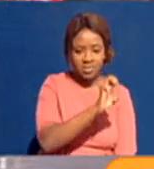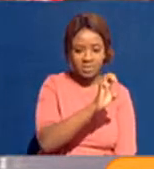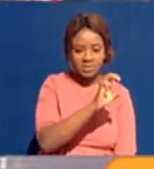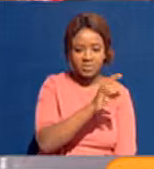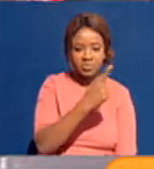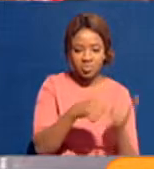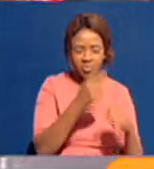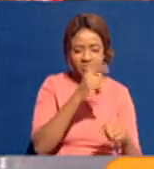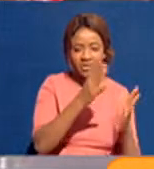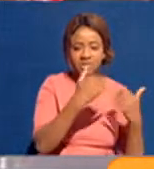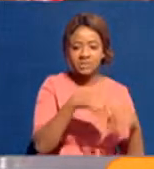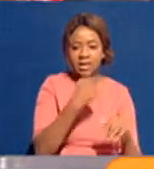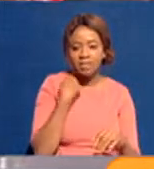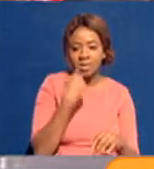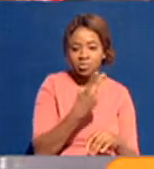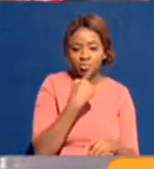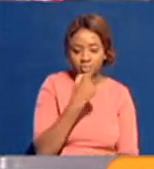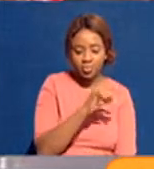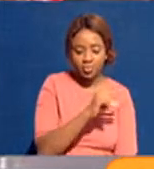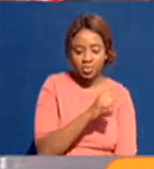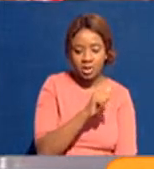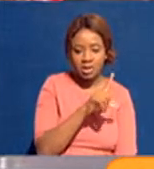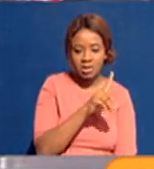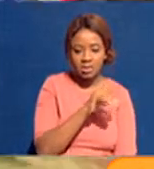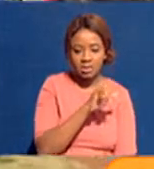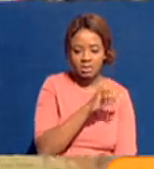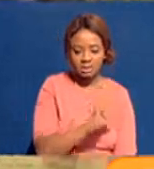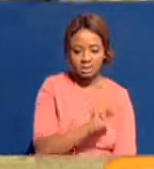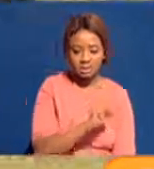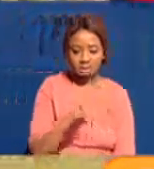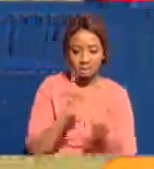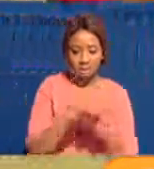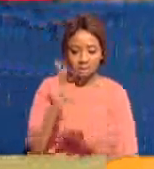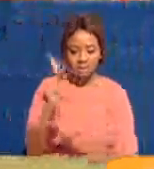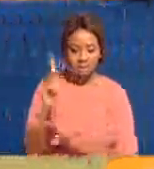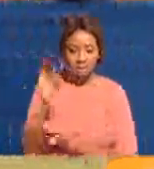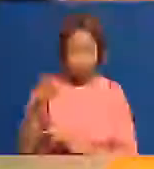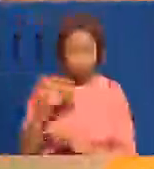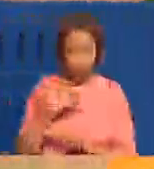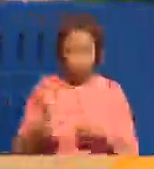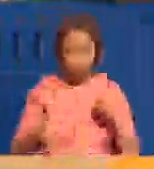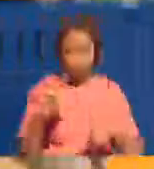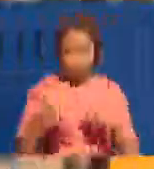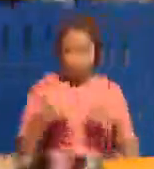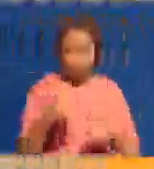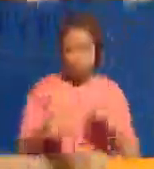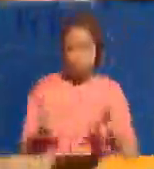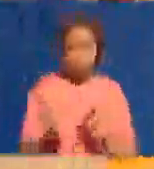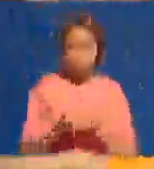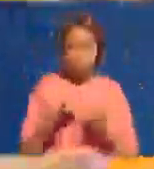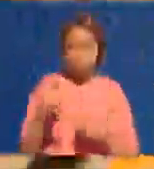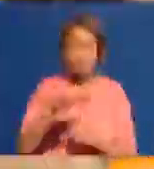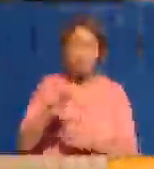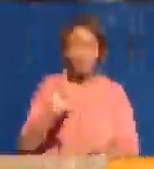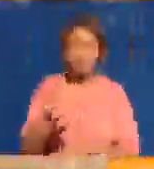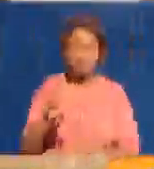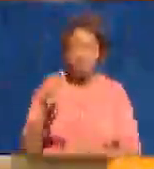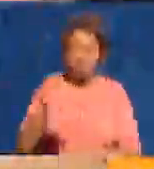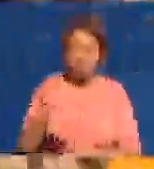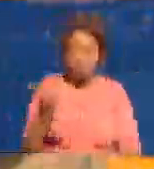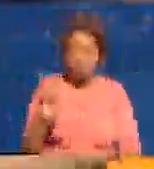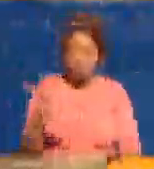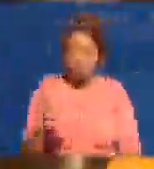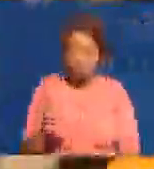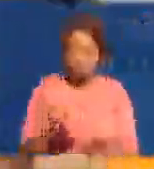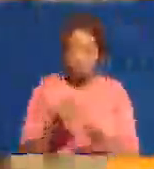of Gladys Kwamboka. The Kenya Defense Forces also held their cross country championship at the Olinzi Sports Complex in Langata, Nairobi.